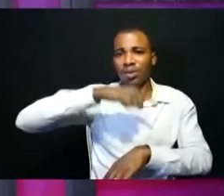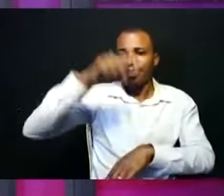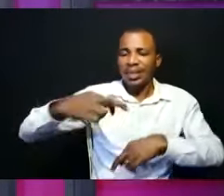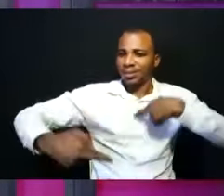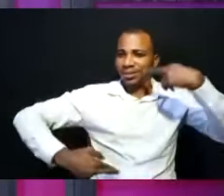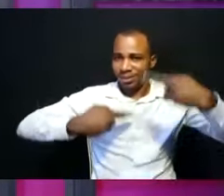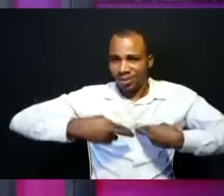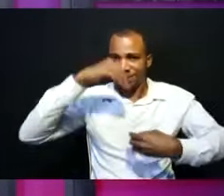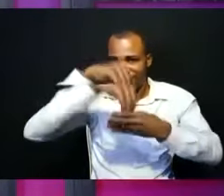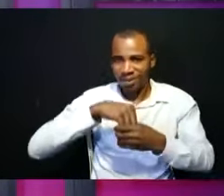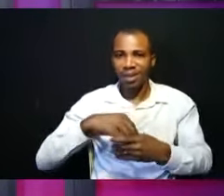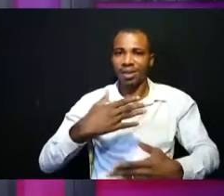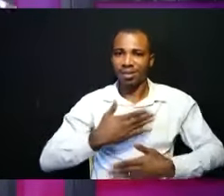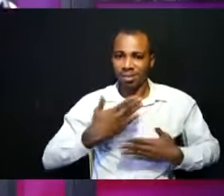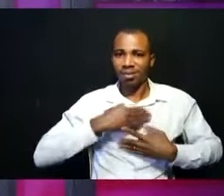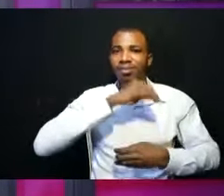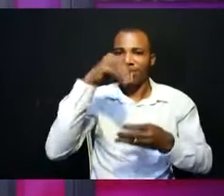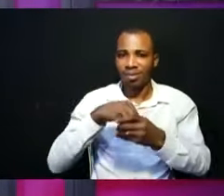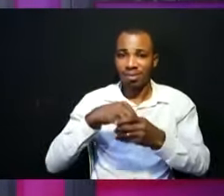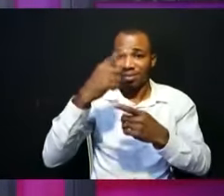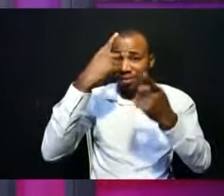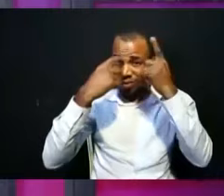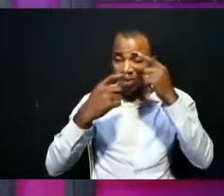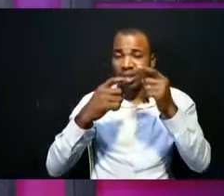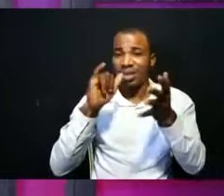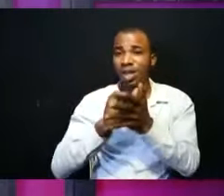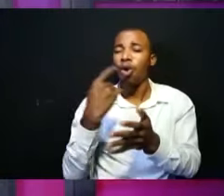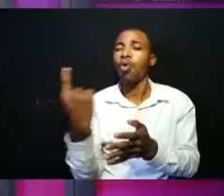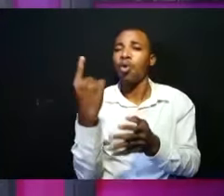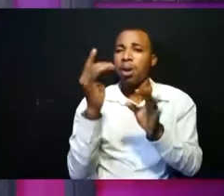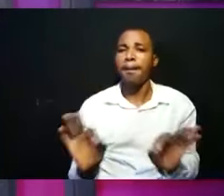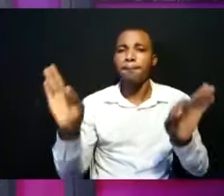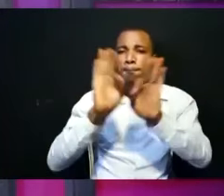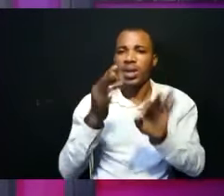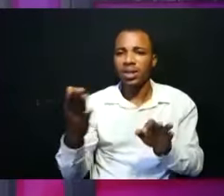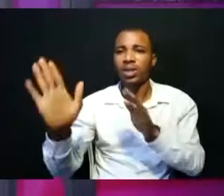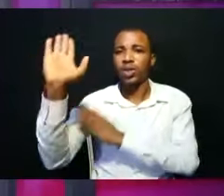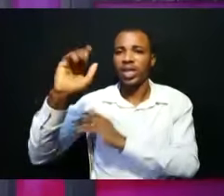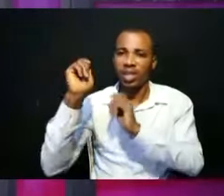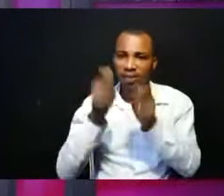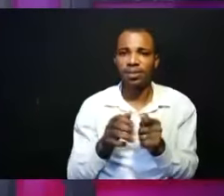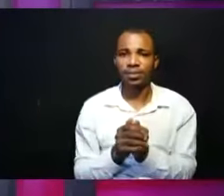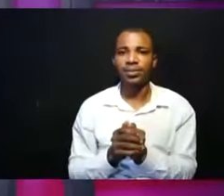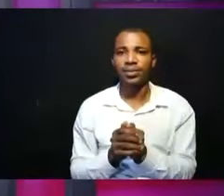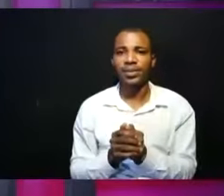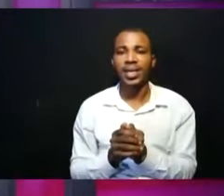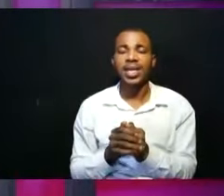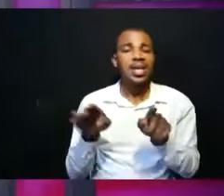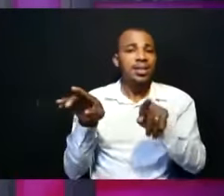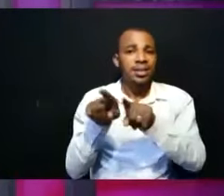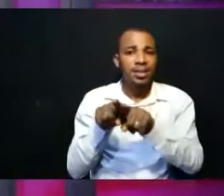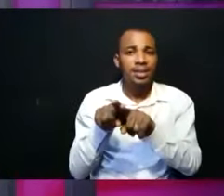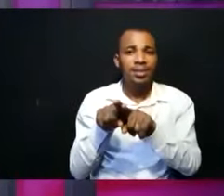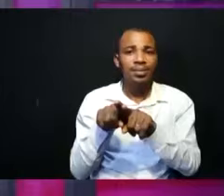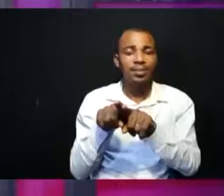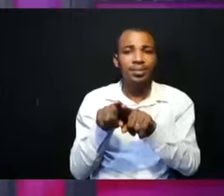glad in it. It is our only sure possession. In the Lord's Prayer, what? Jesus said,